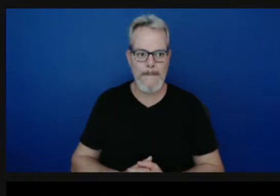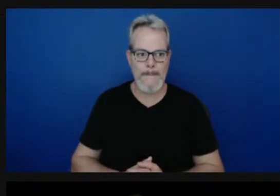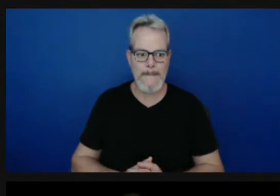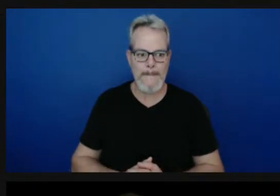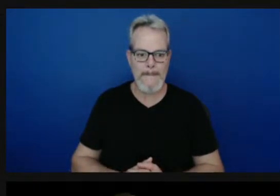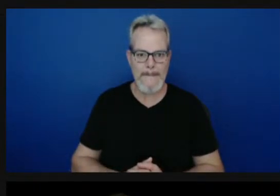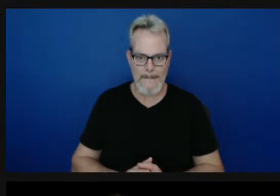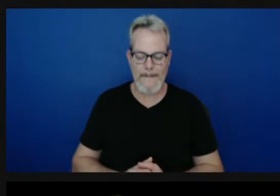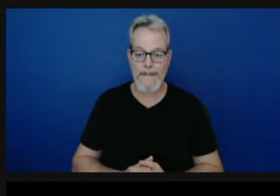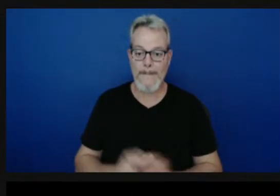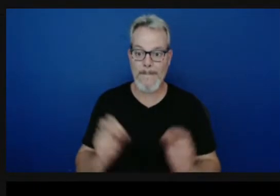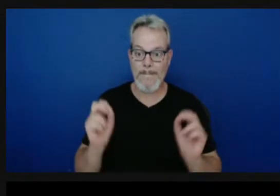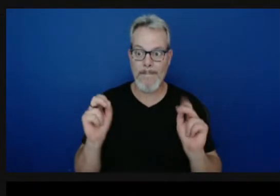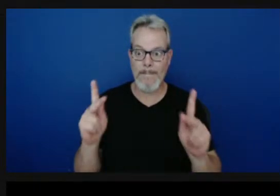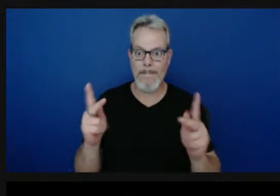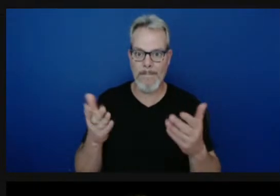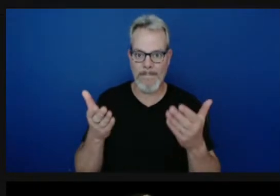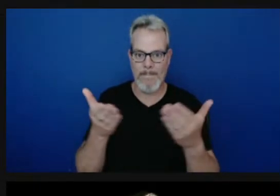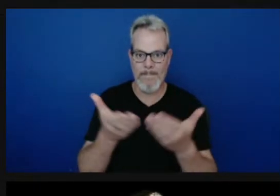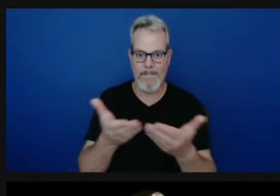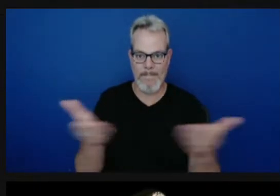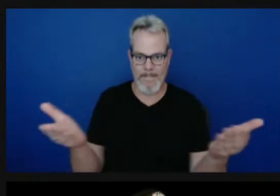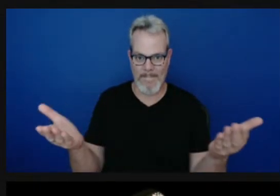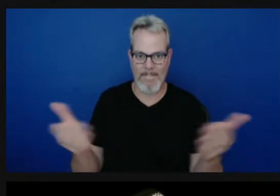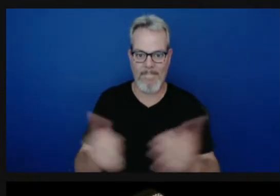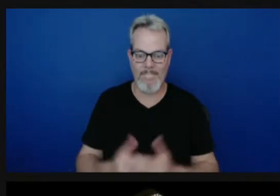There we go. Yeah.